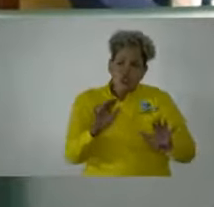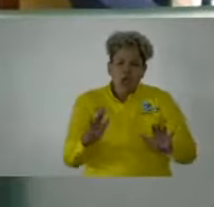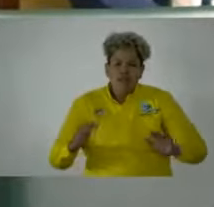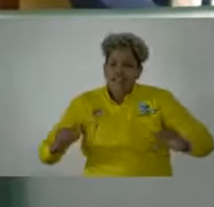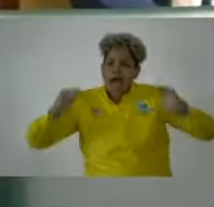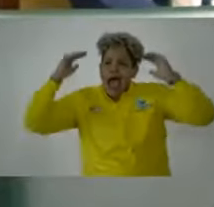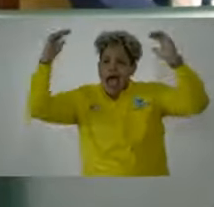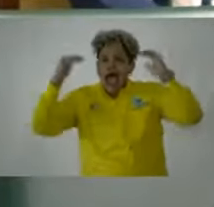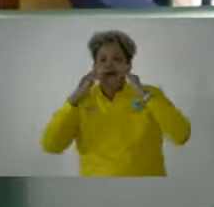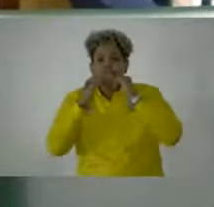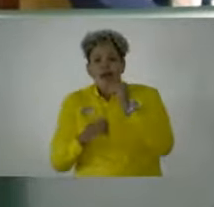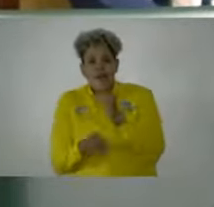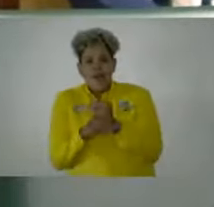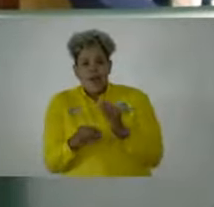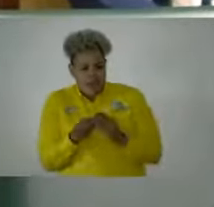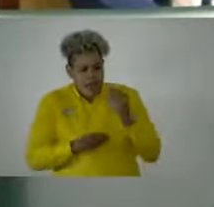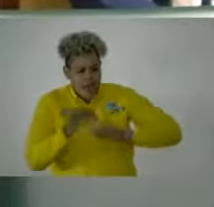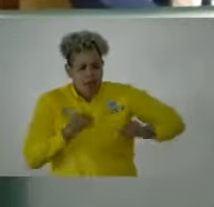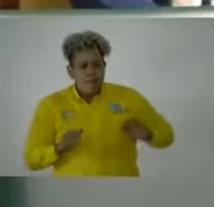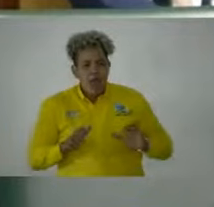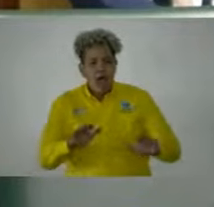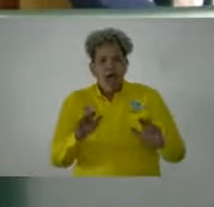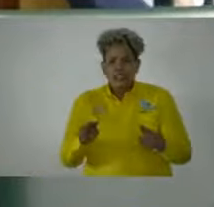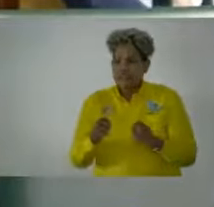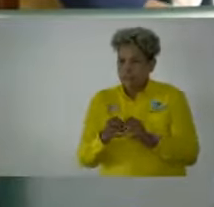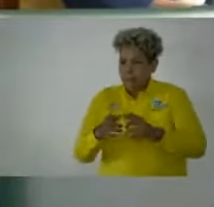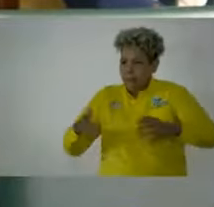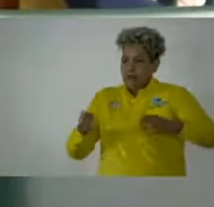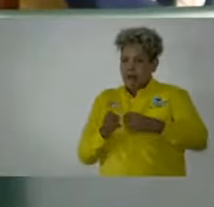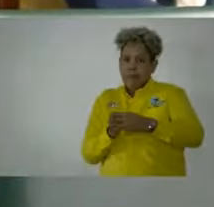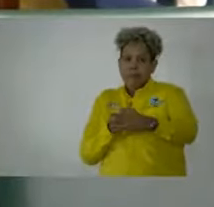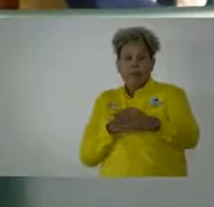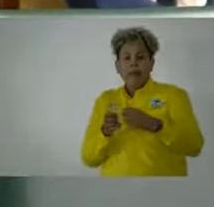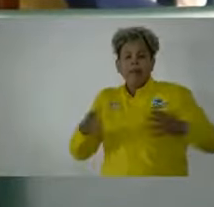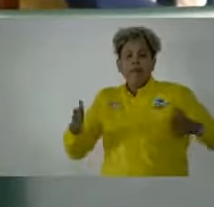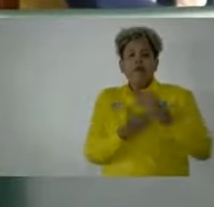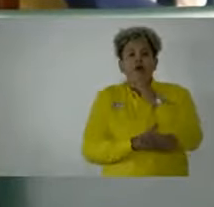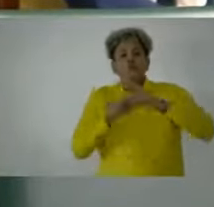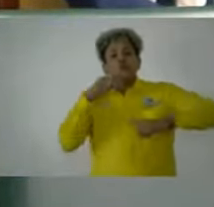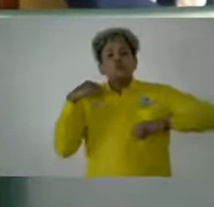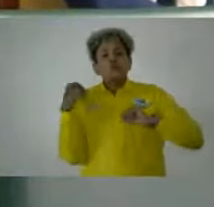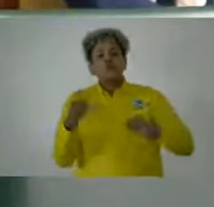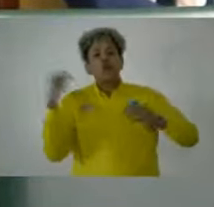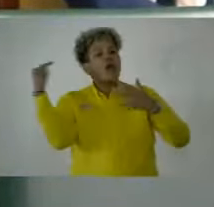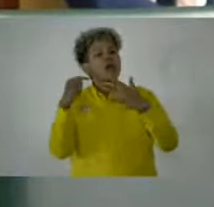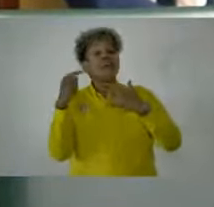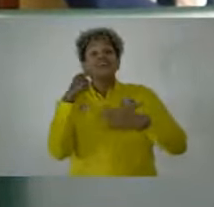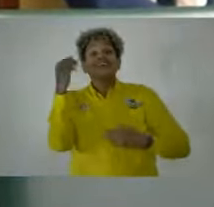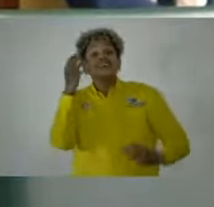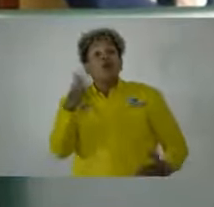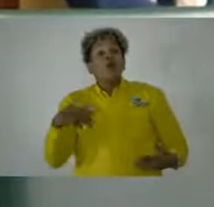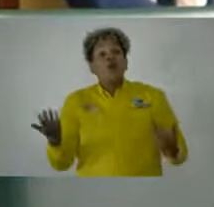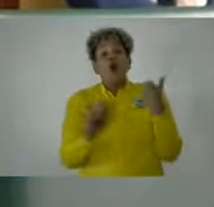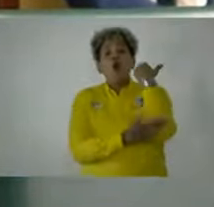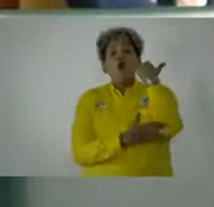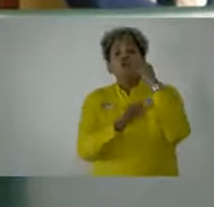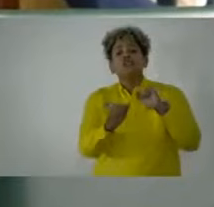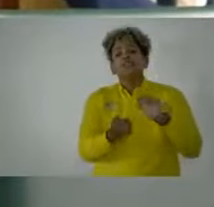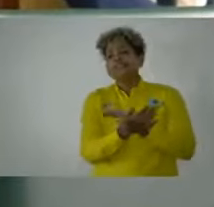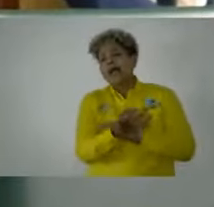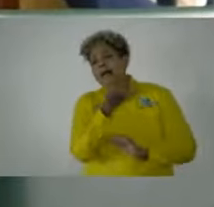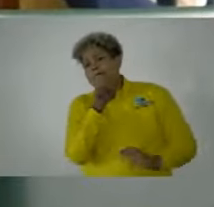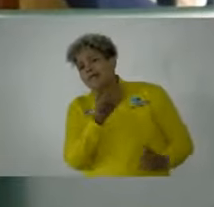high value-added economic activity in a country. It's a strong indicator of a country's